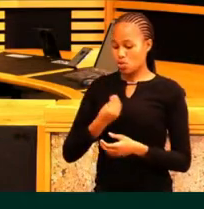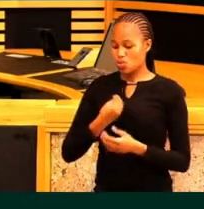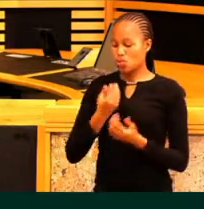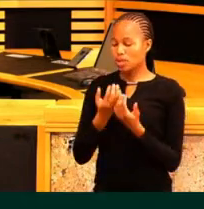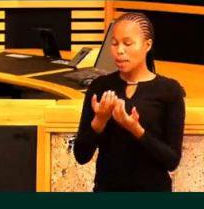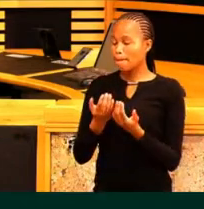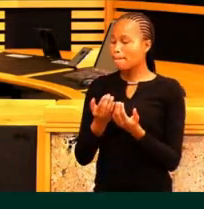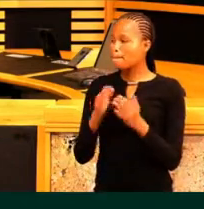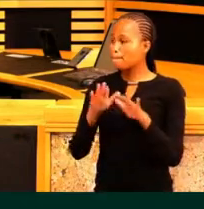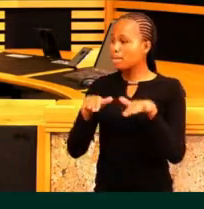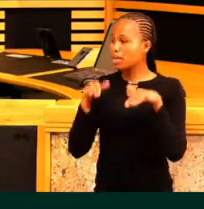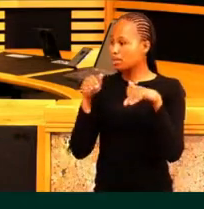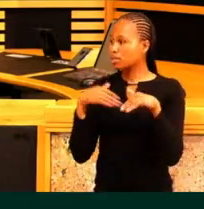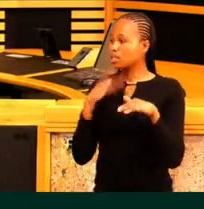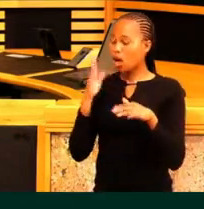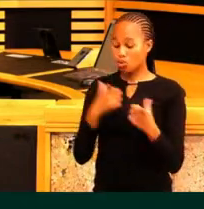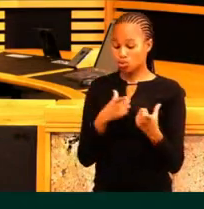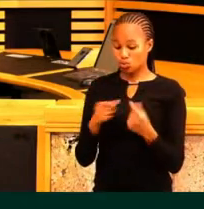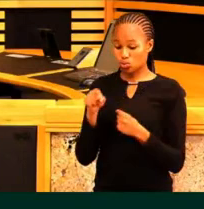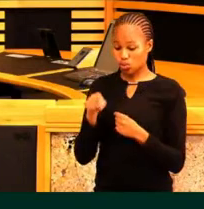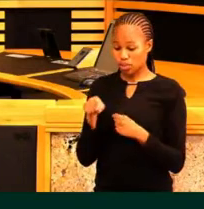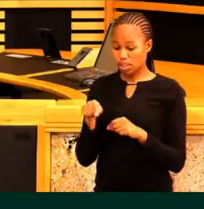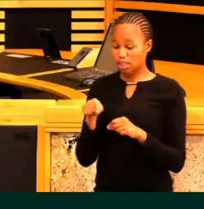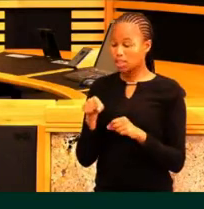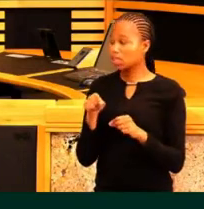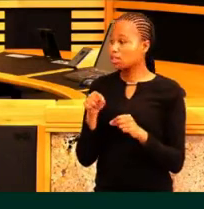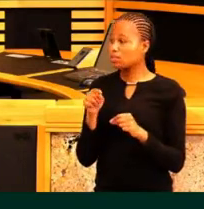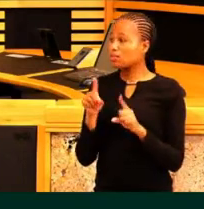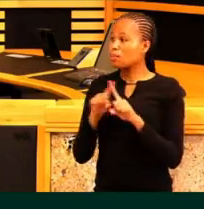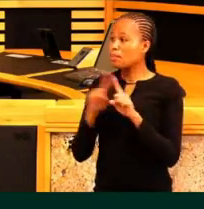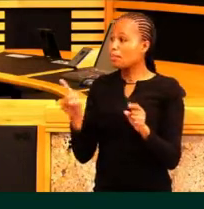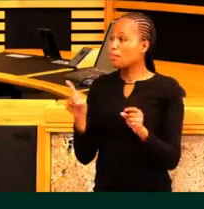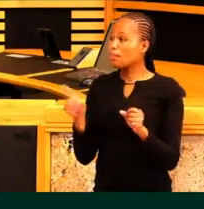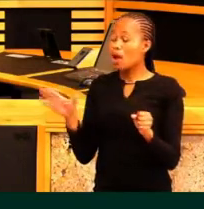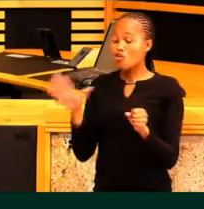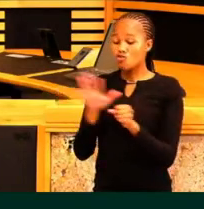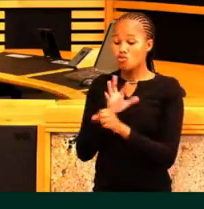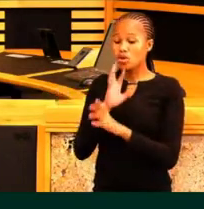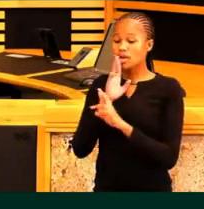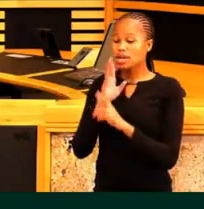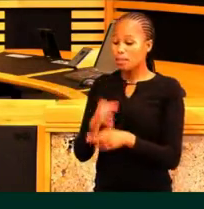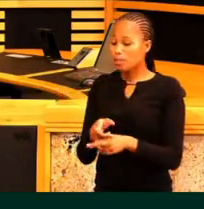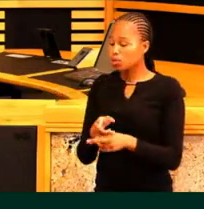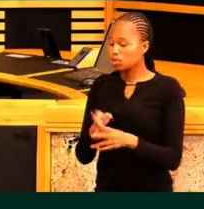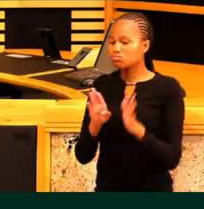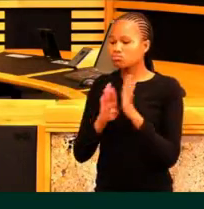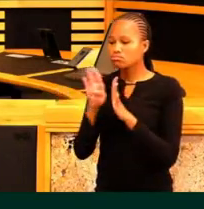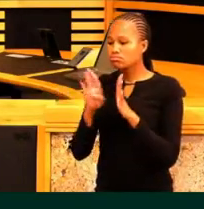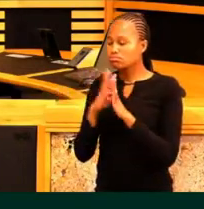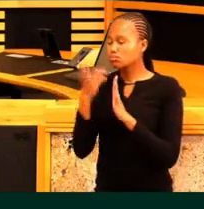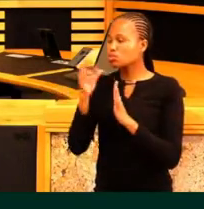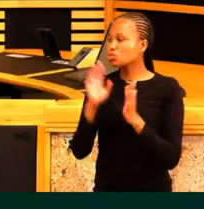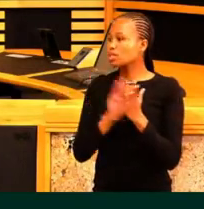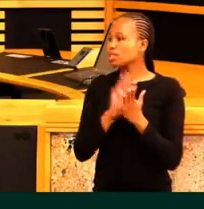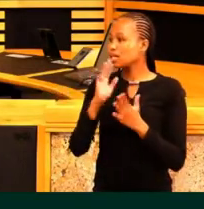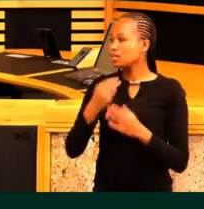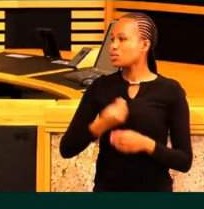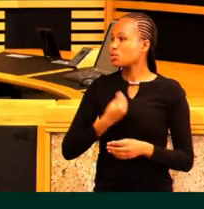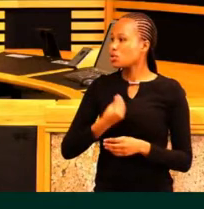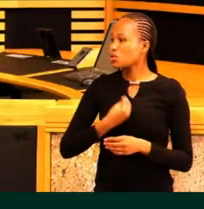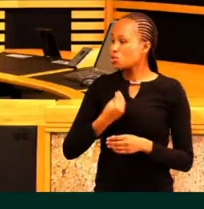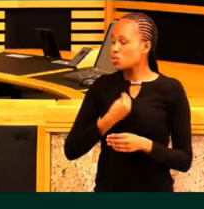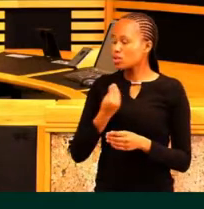I will do this simultaneously in my remarks but a full report on the implementation of the 2019 youth Parliament